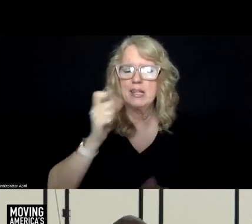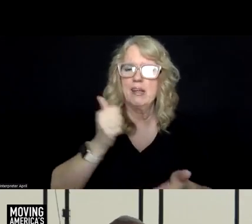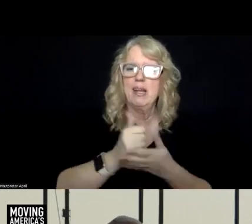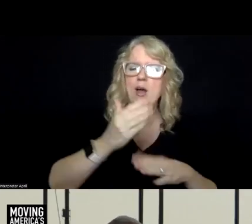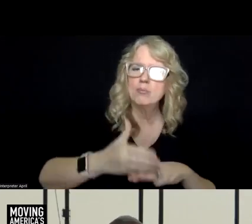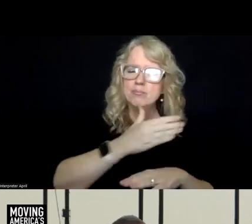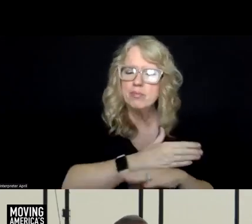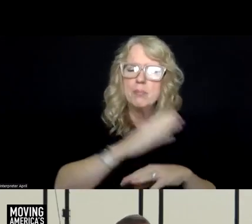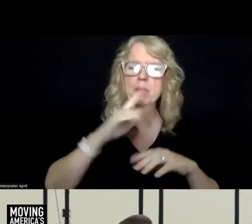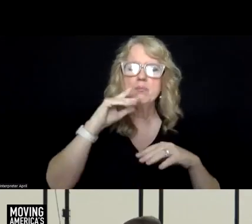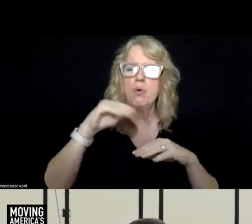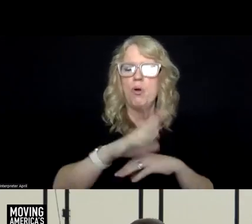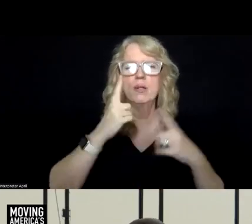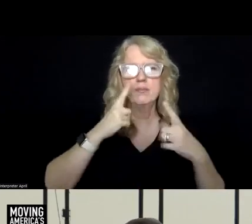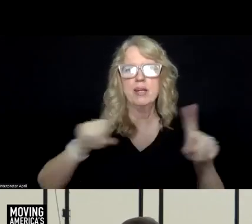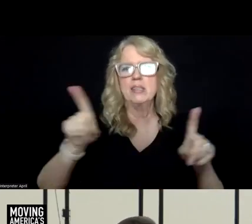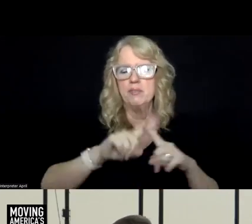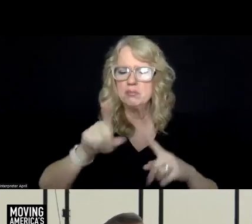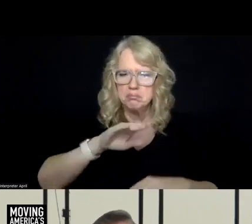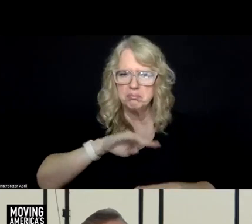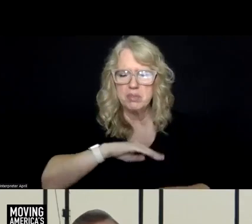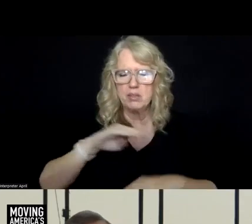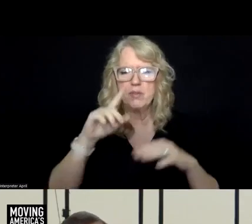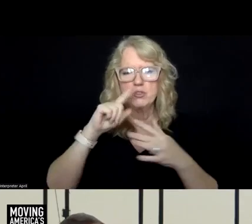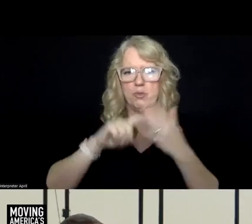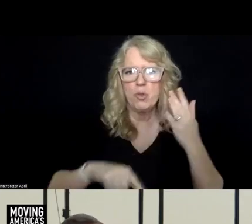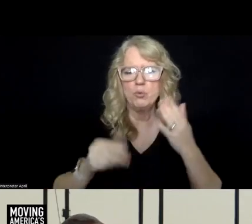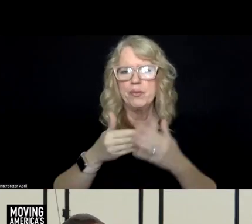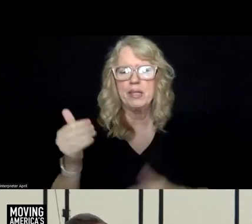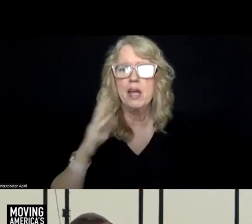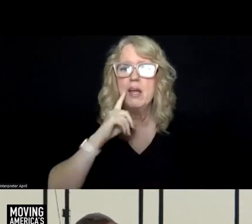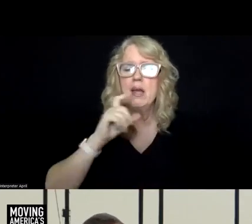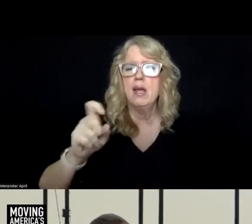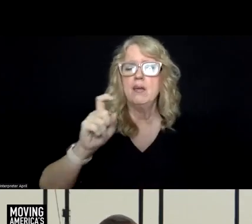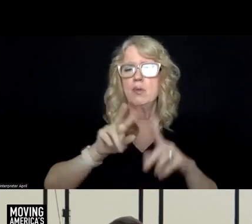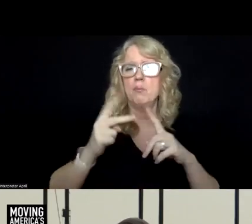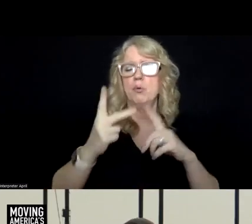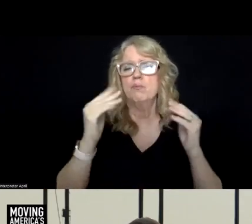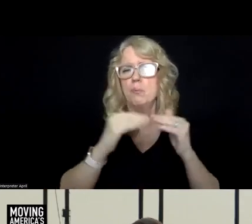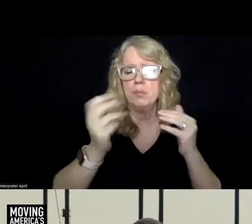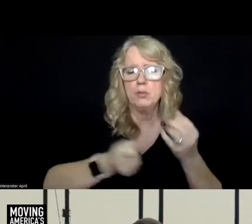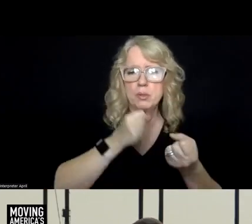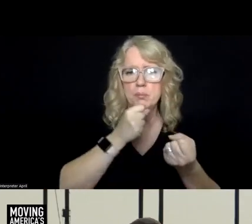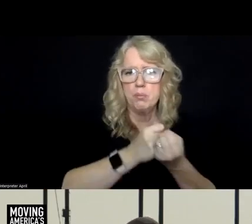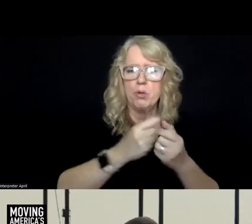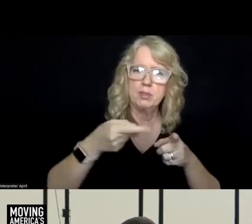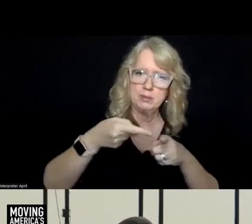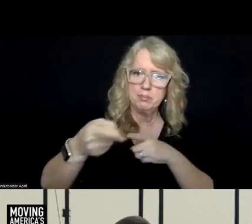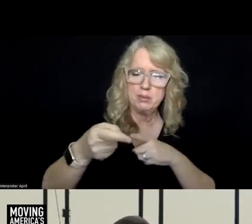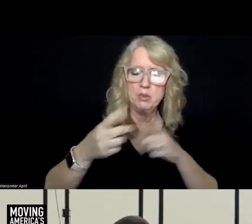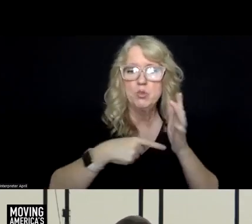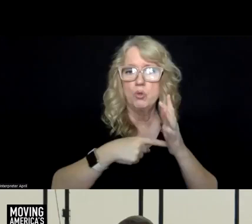the effectiveness and satisfaction from the viewpoint of the peer support specialists. And so by